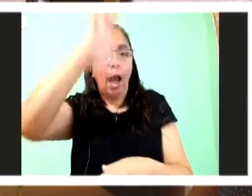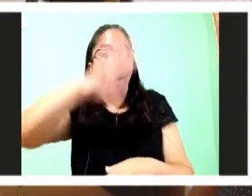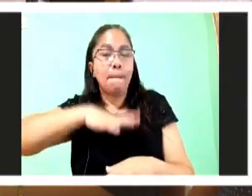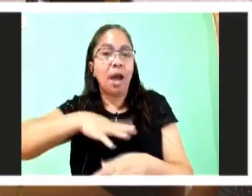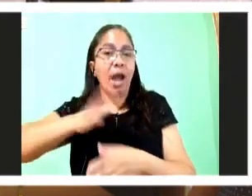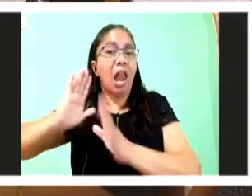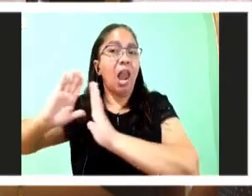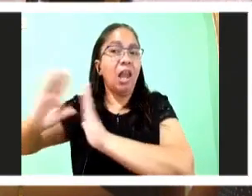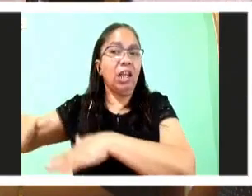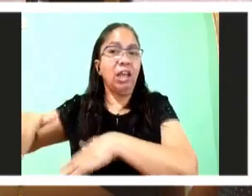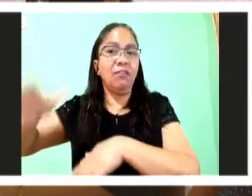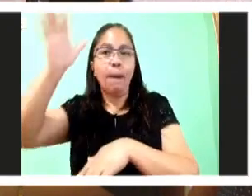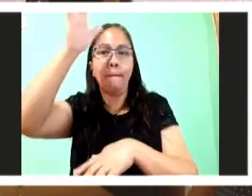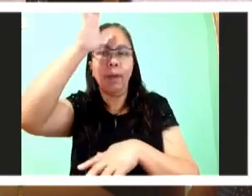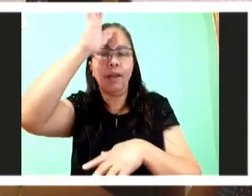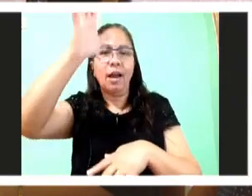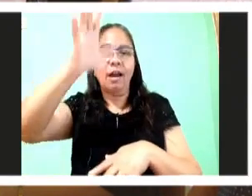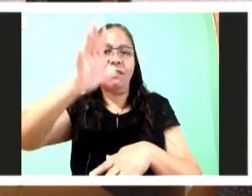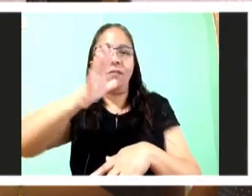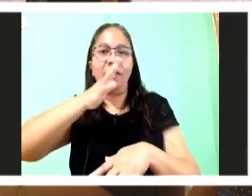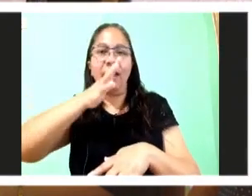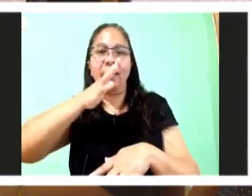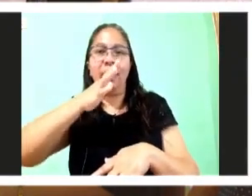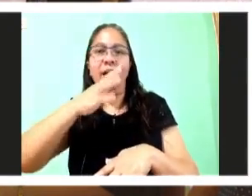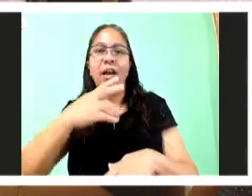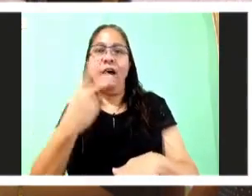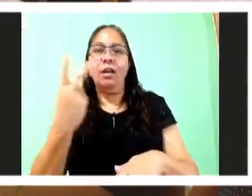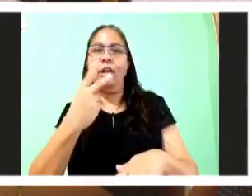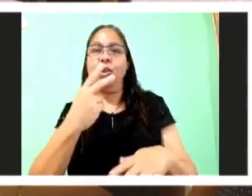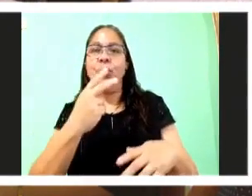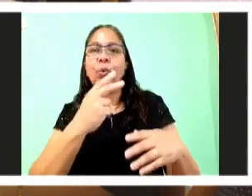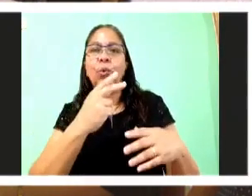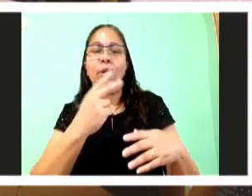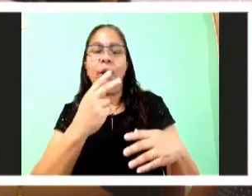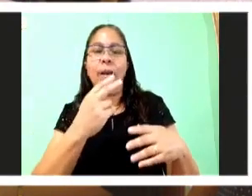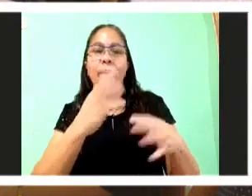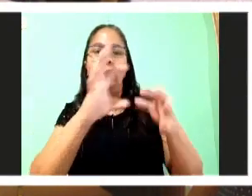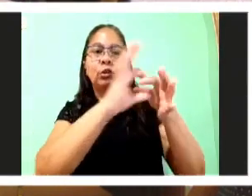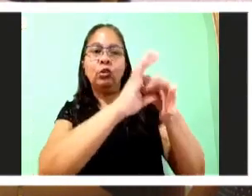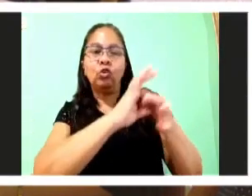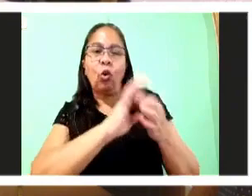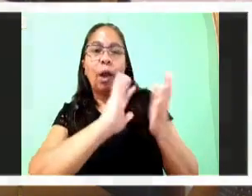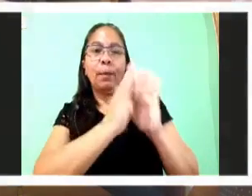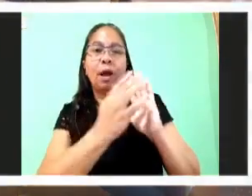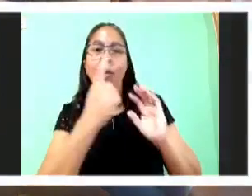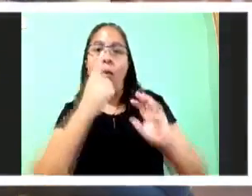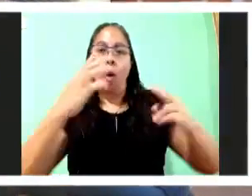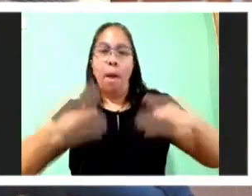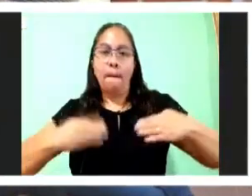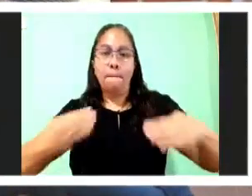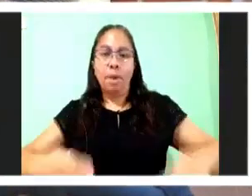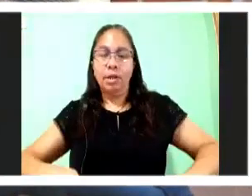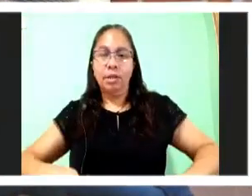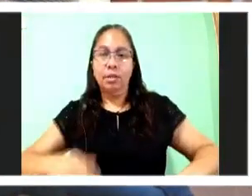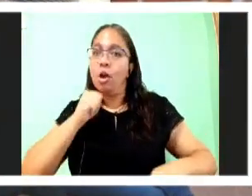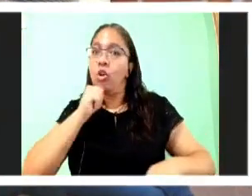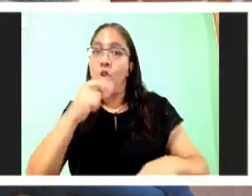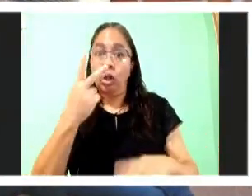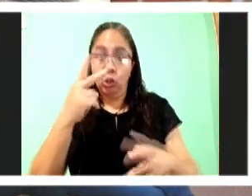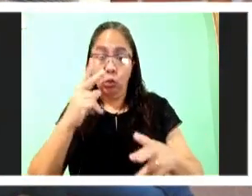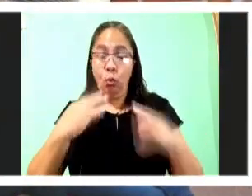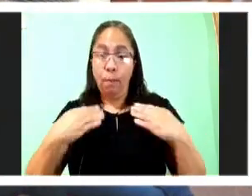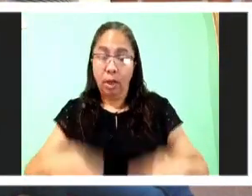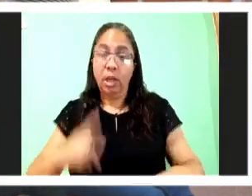mother, and the two become one body. They are no longer two, therefore, but they are one body.